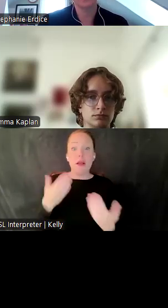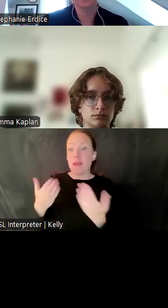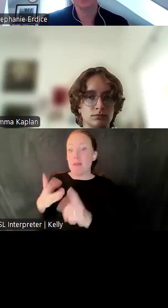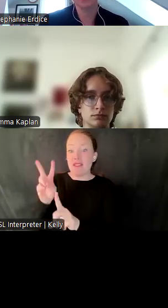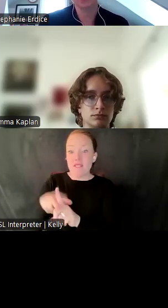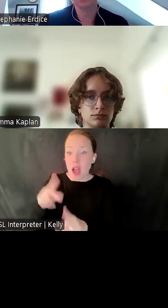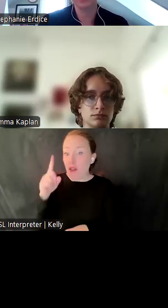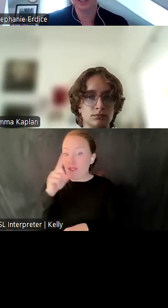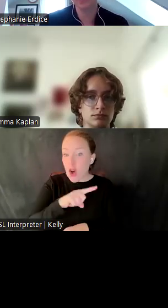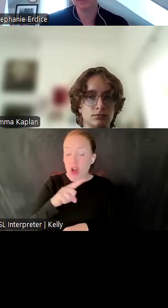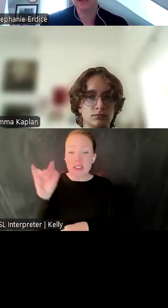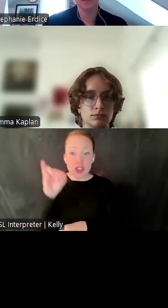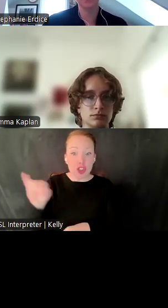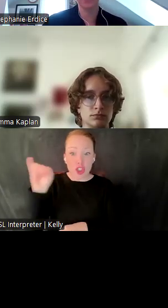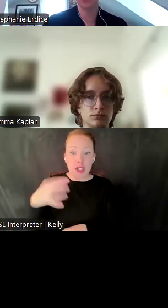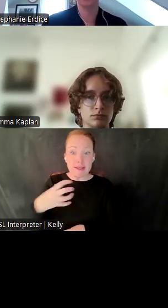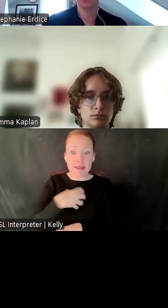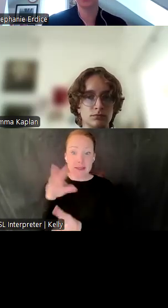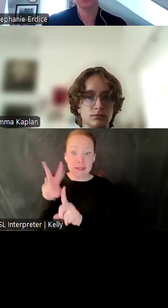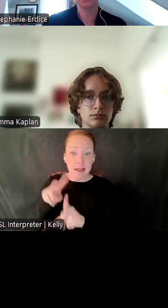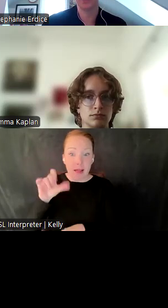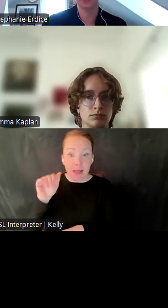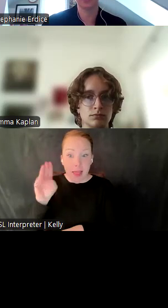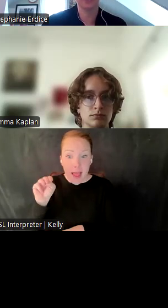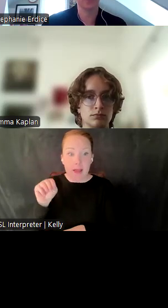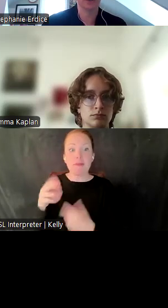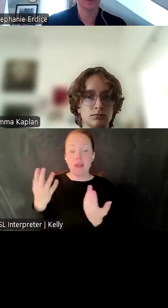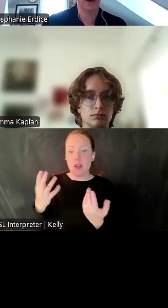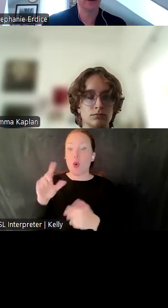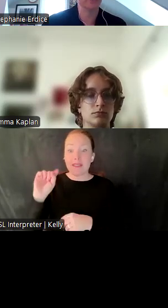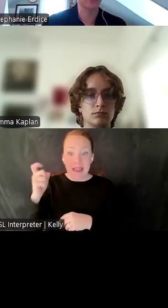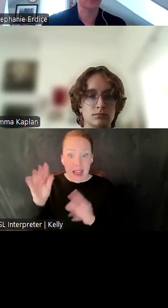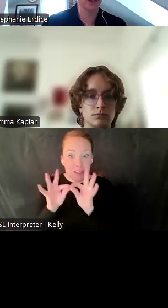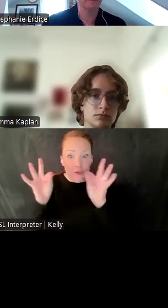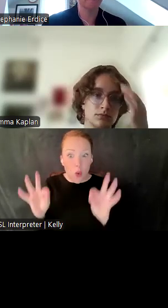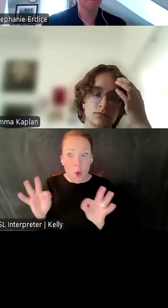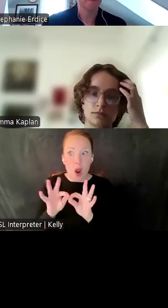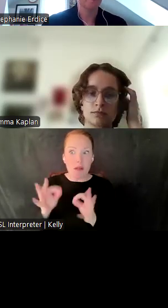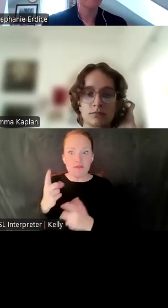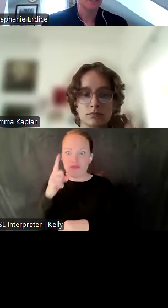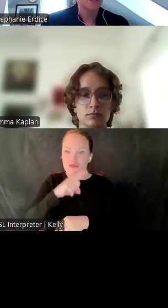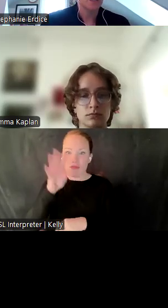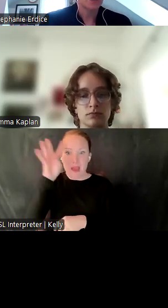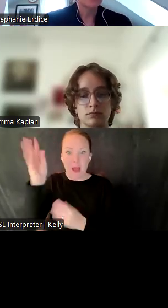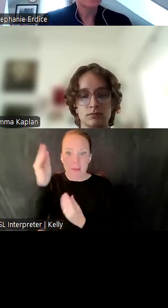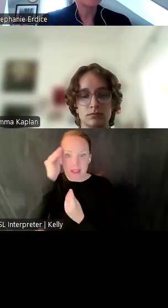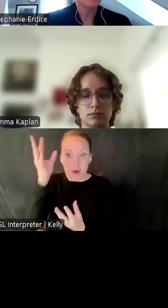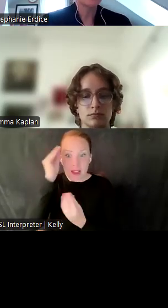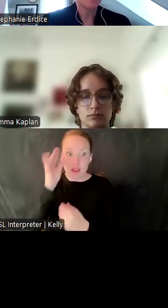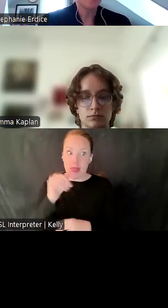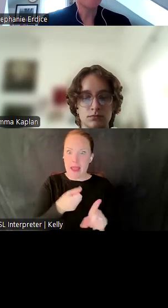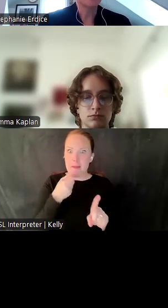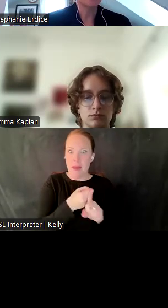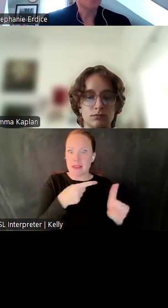false tax claims that could really have some serious repercussions financially for a survivor in the future. So they